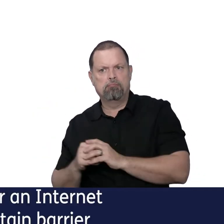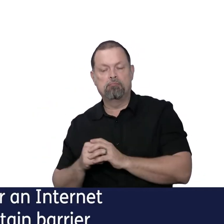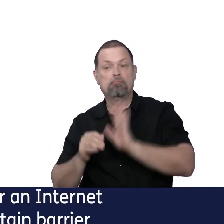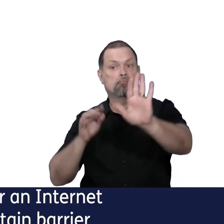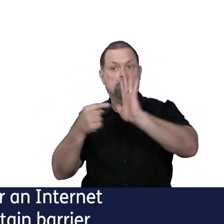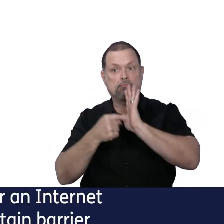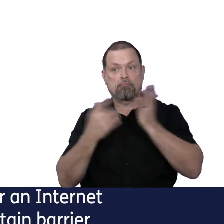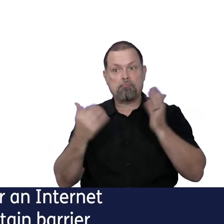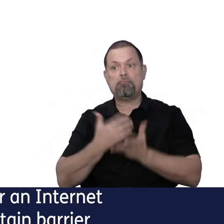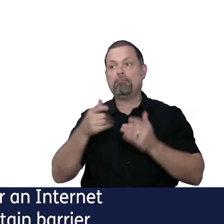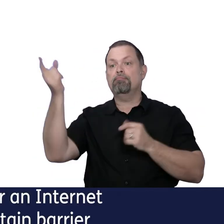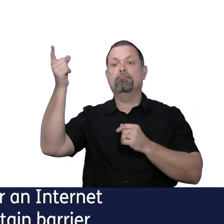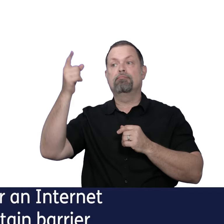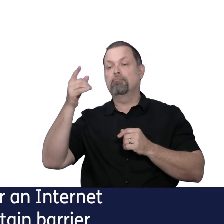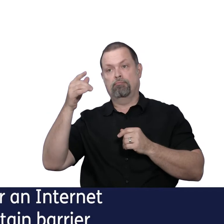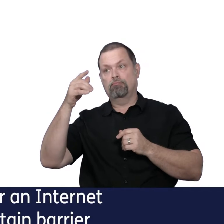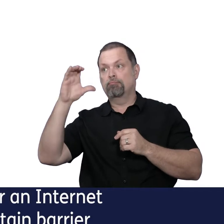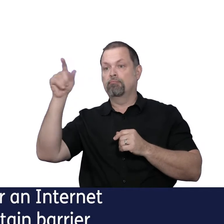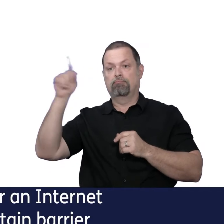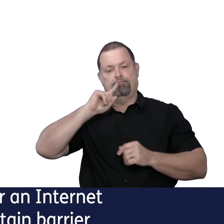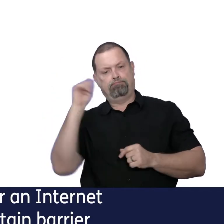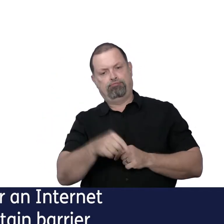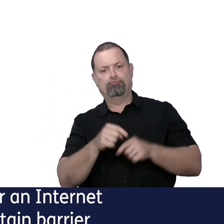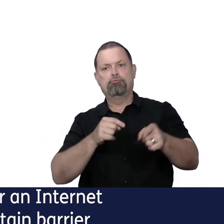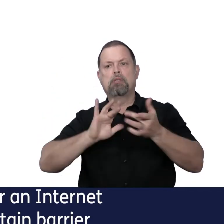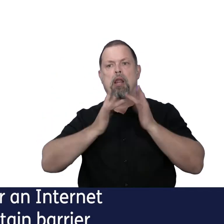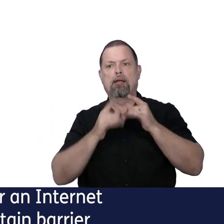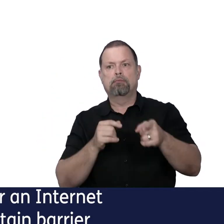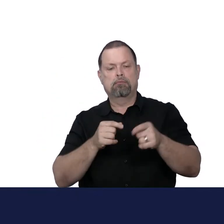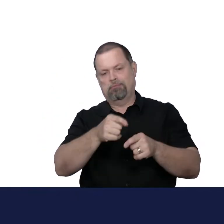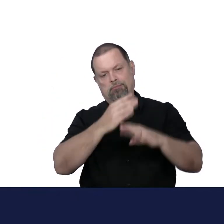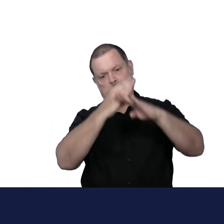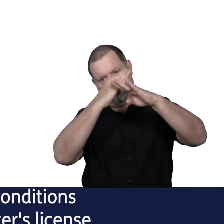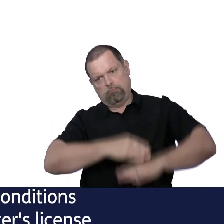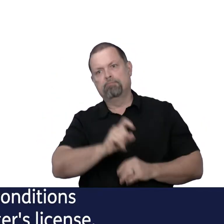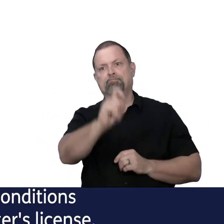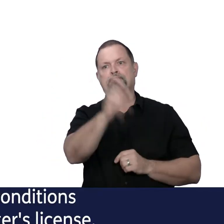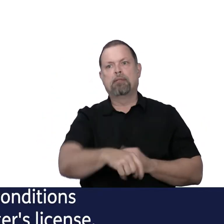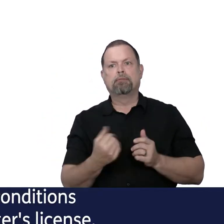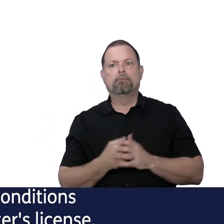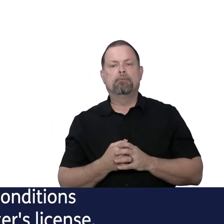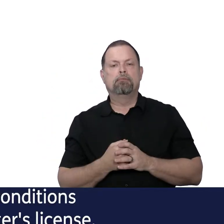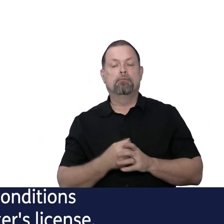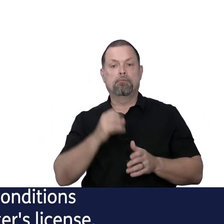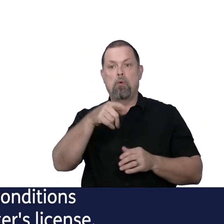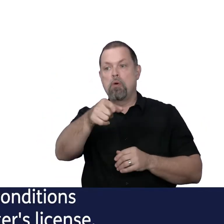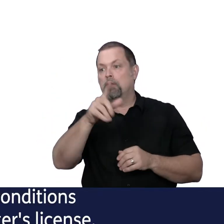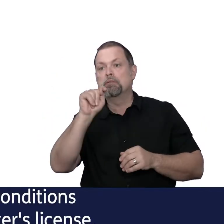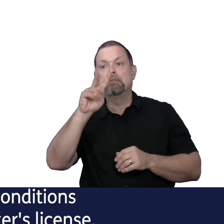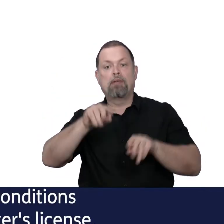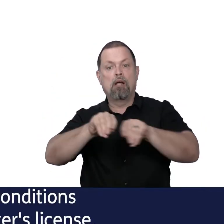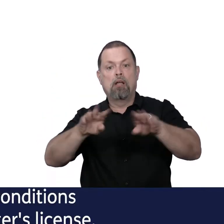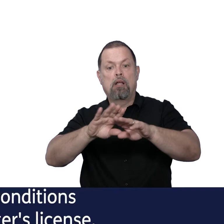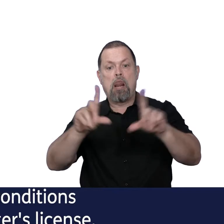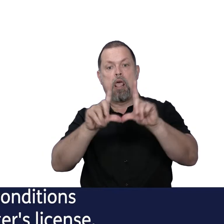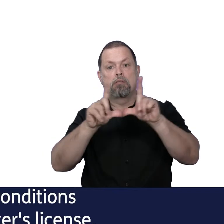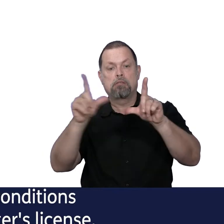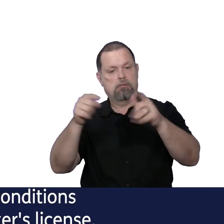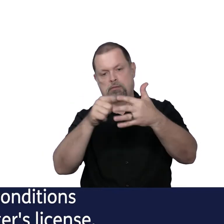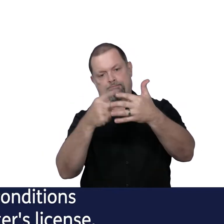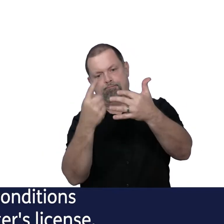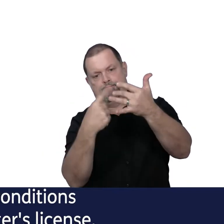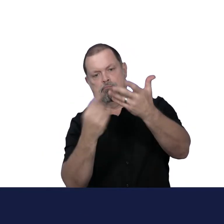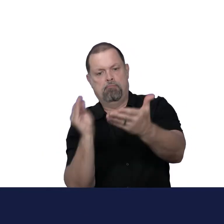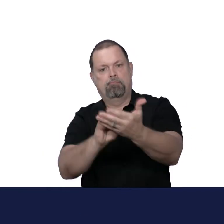For example, it might order an internet provider to remove a certain barrier, or it might set certain conditions for a television